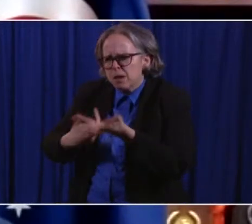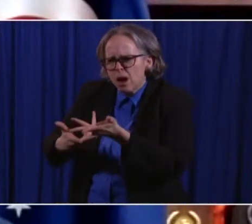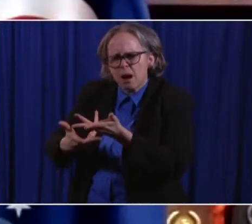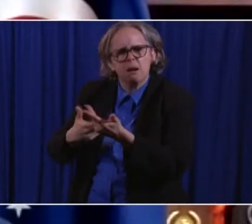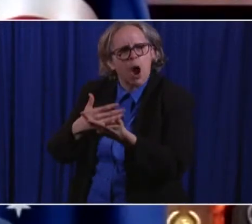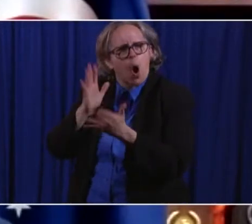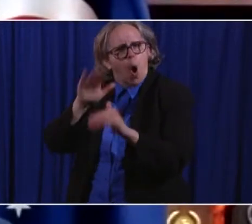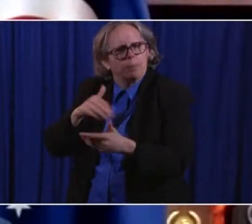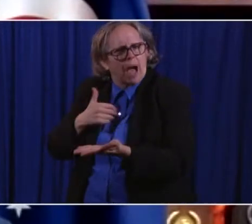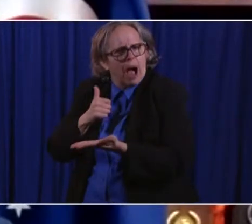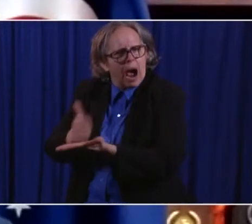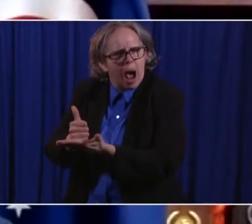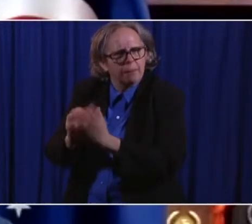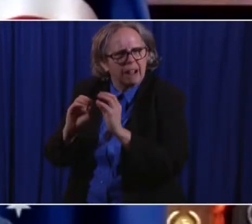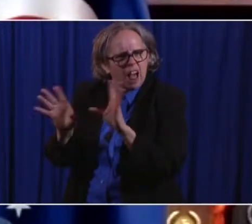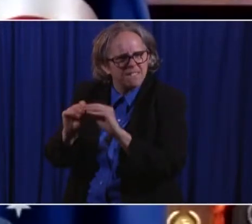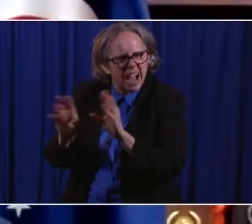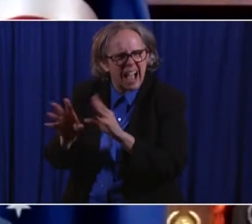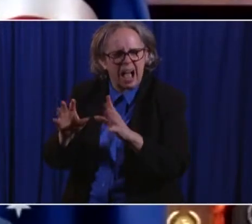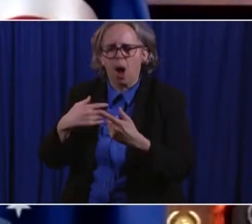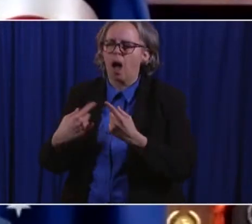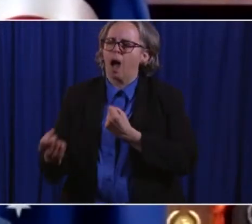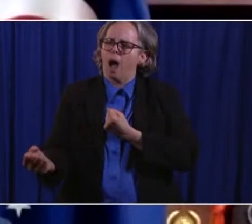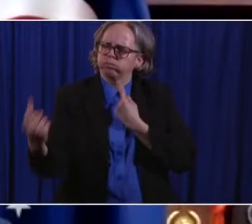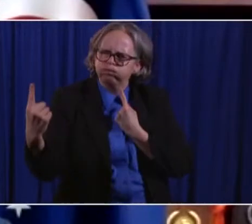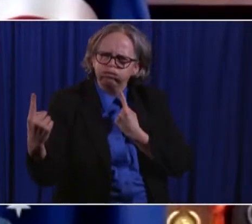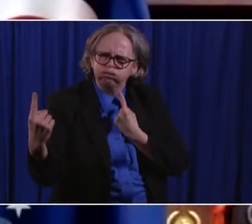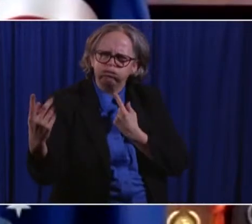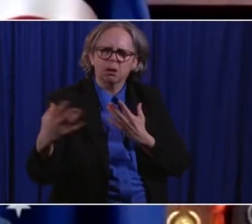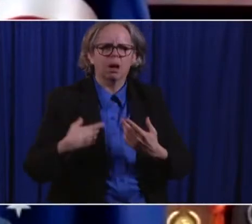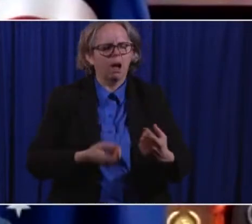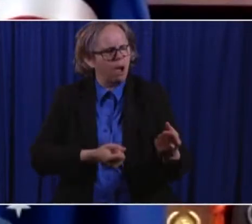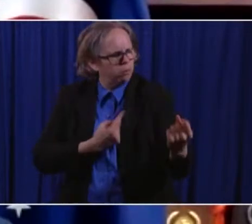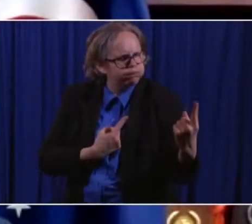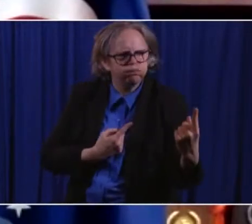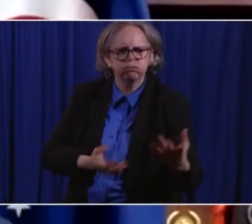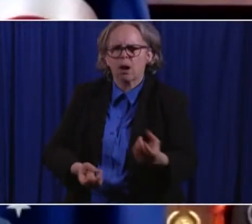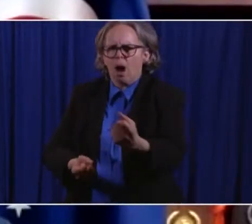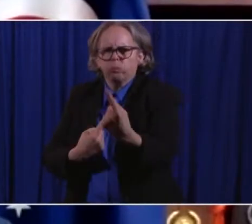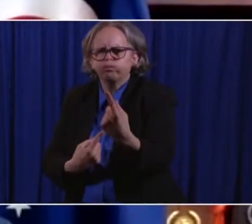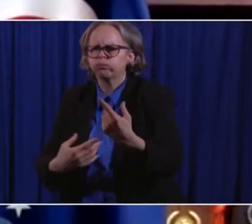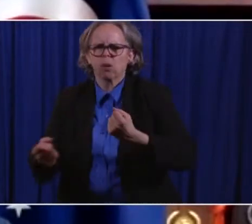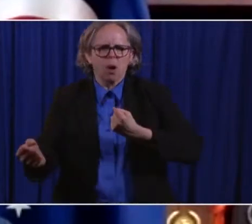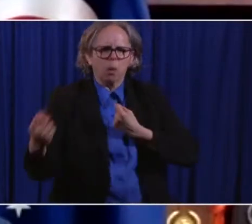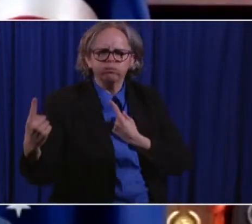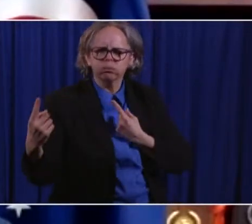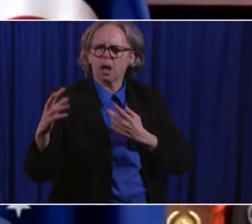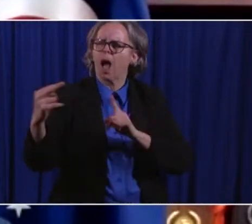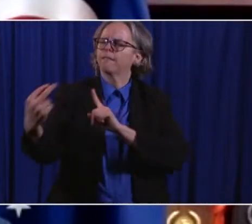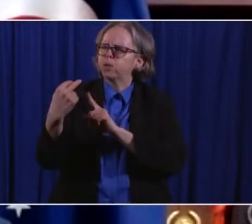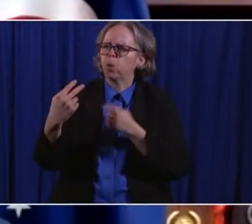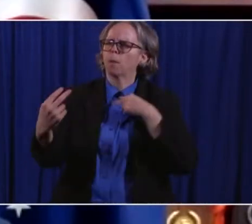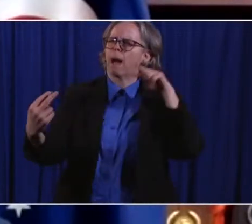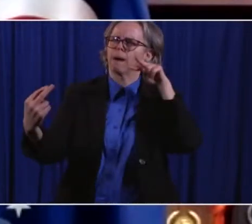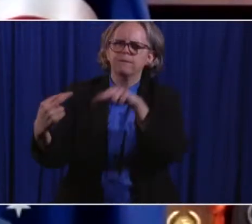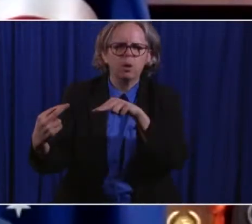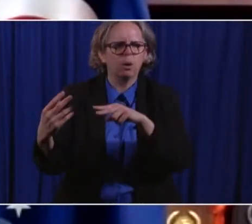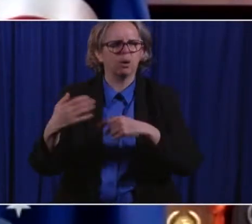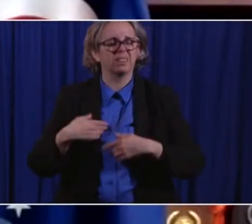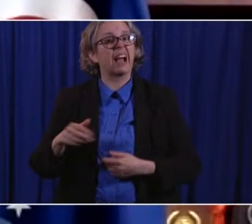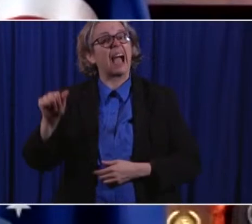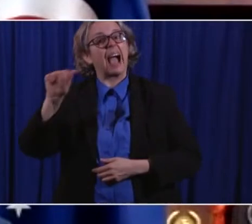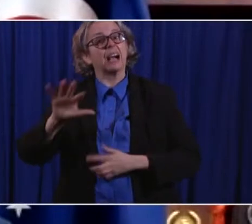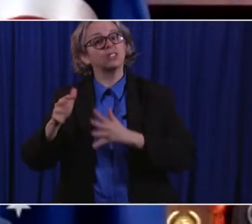be empathetic to the fears that some in the Asian American community, the Chinese American community